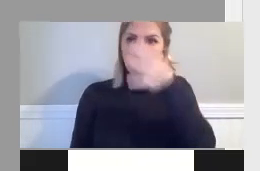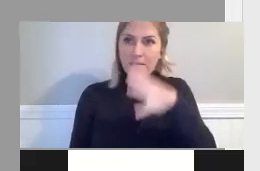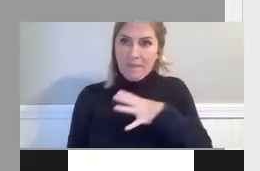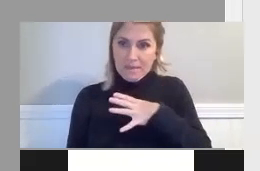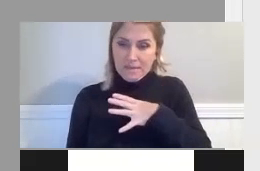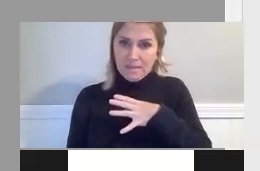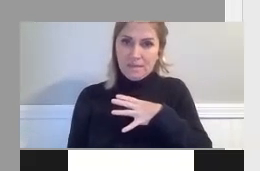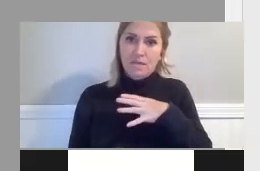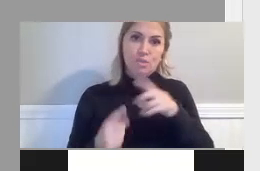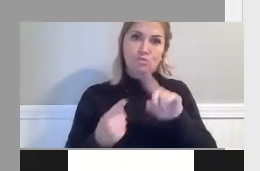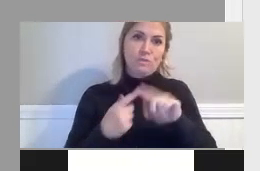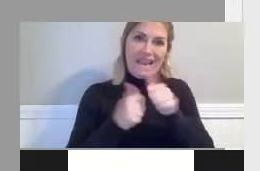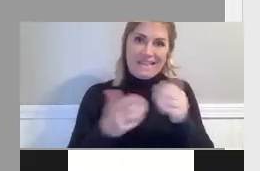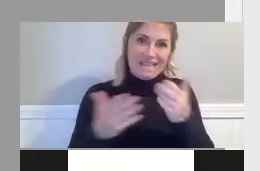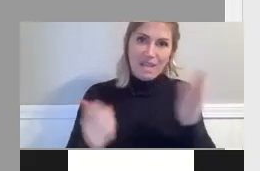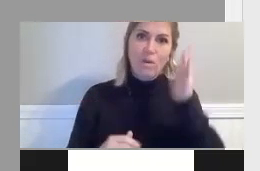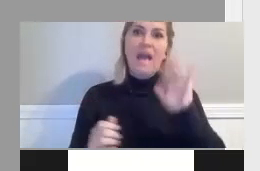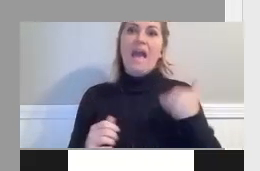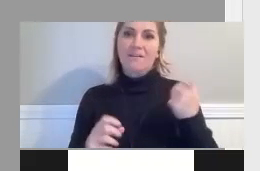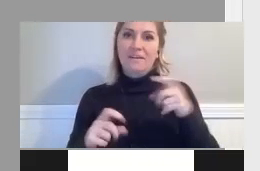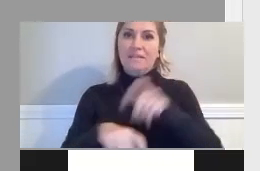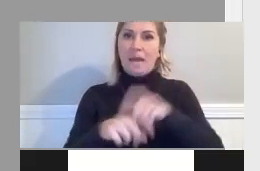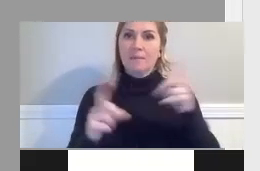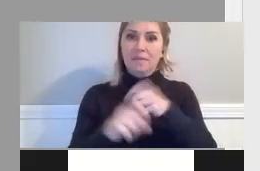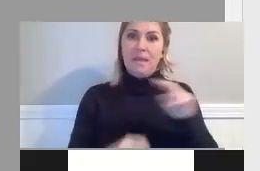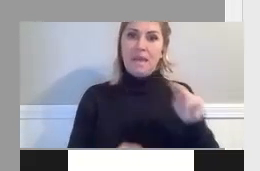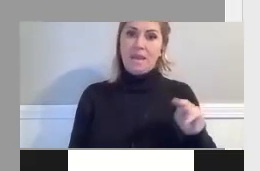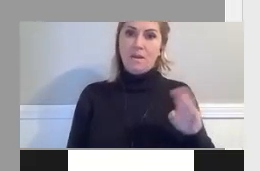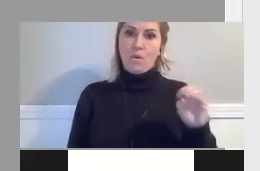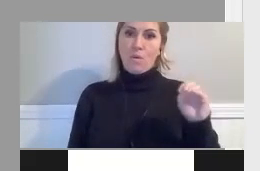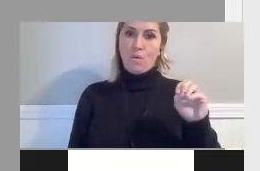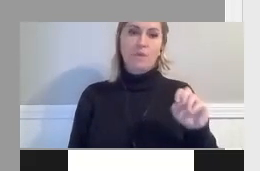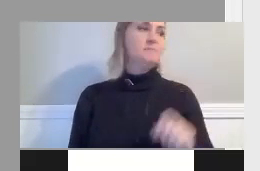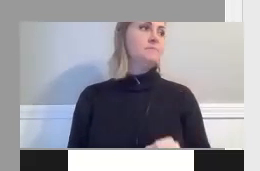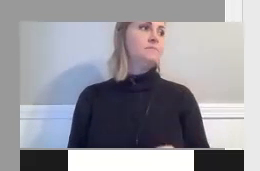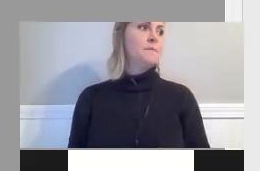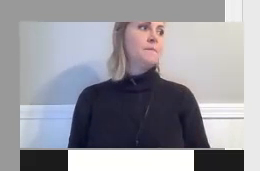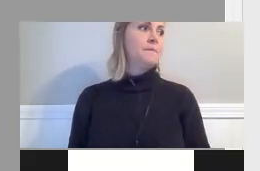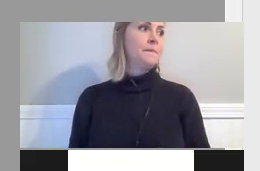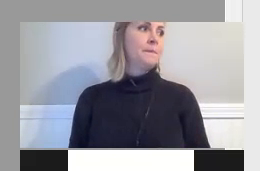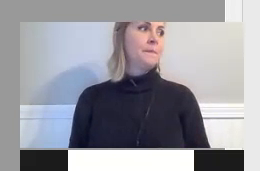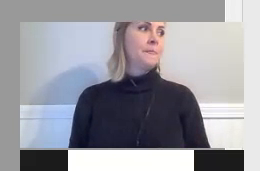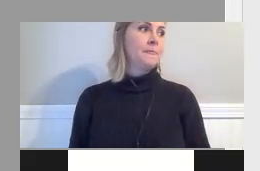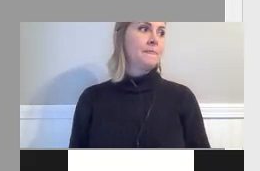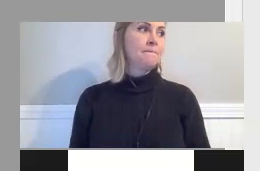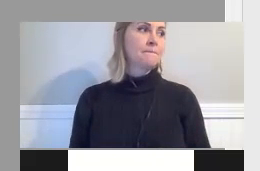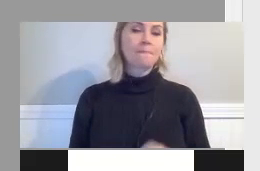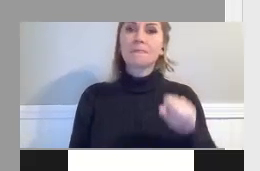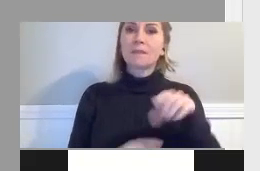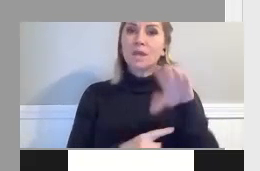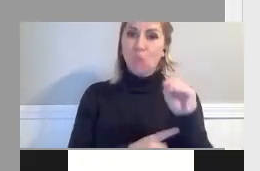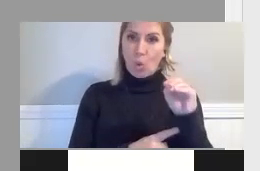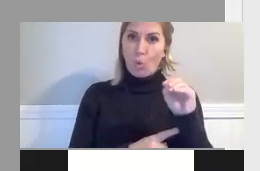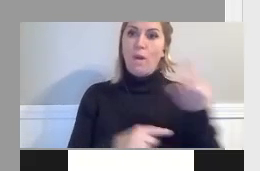anything, would have a time complexity of n log n. Okay. So up